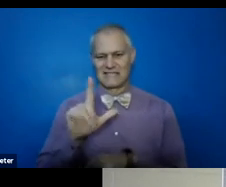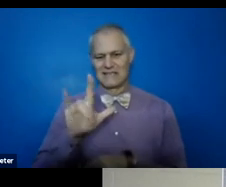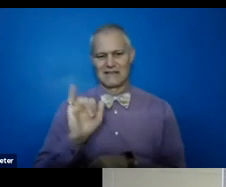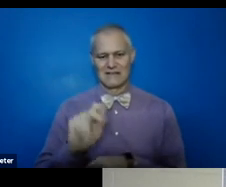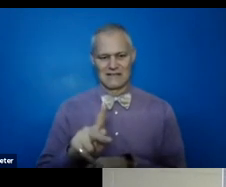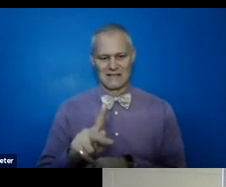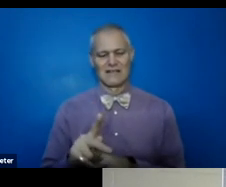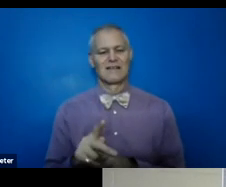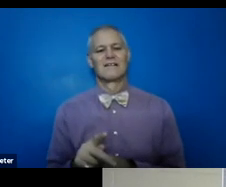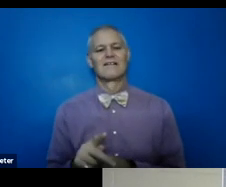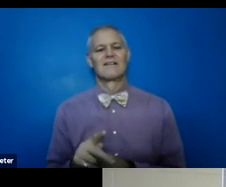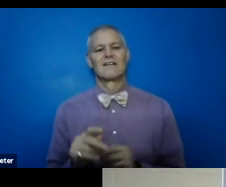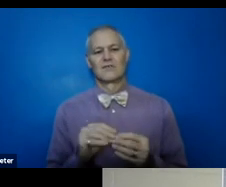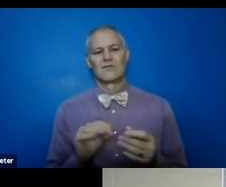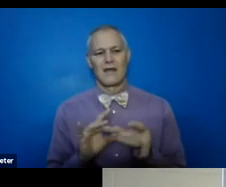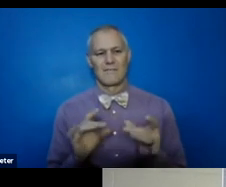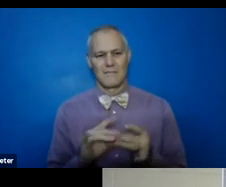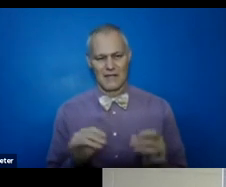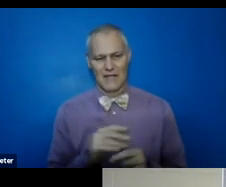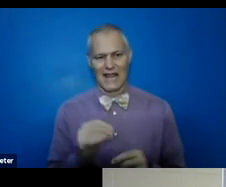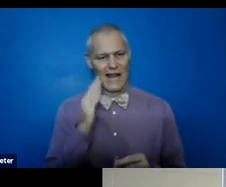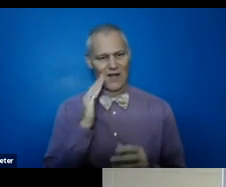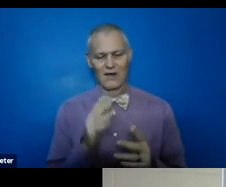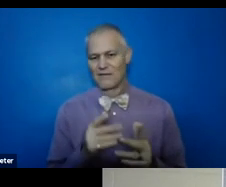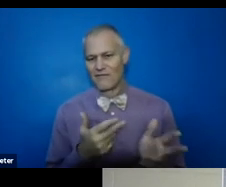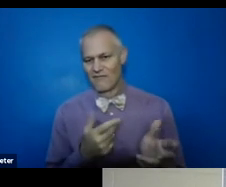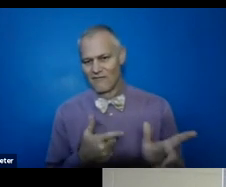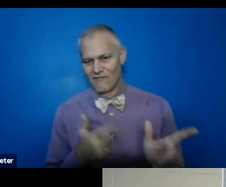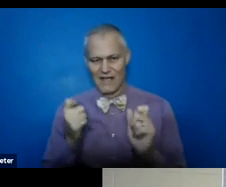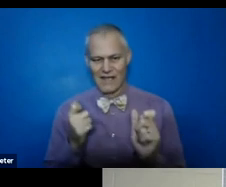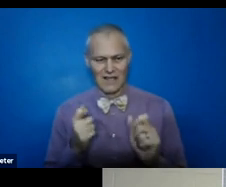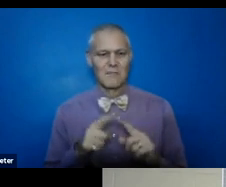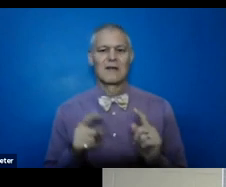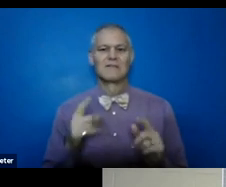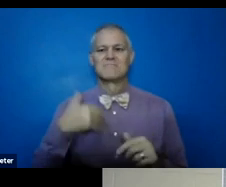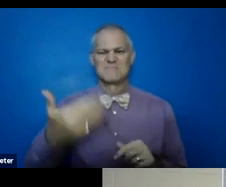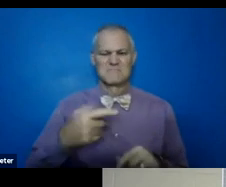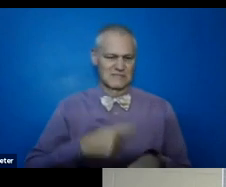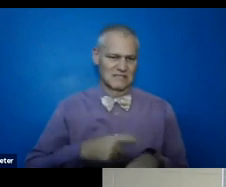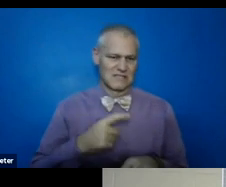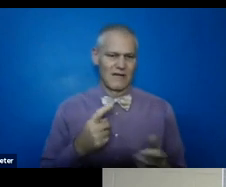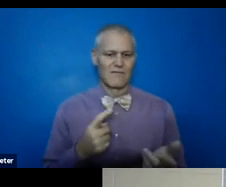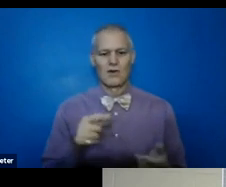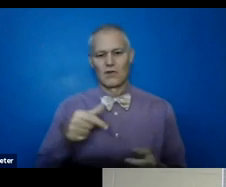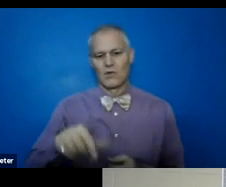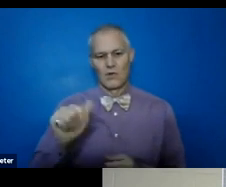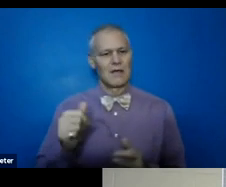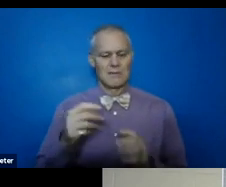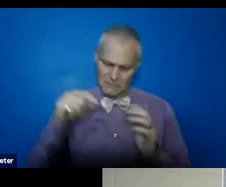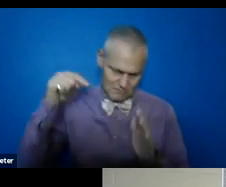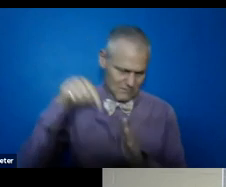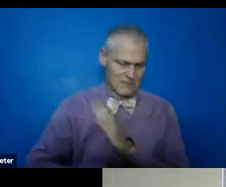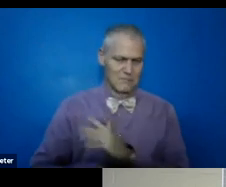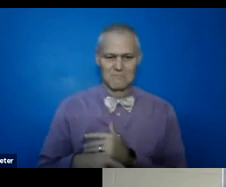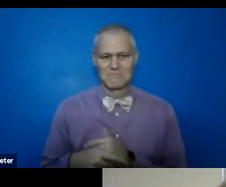related to all of the above. And I know I've gone really quickly, but when it comes time to have Q&A, let's go deeper on anything that